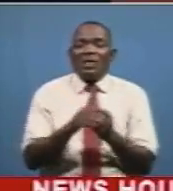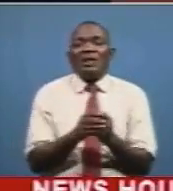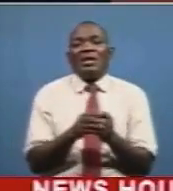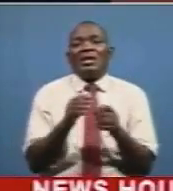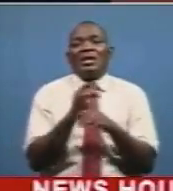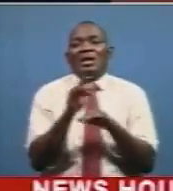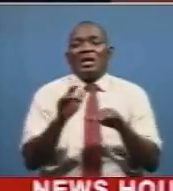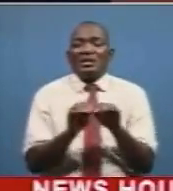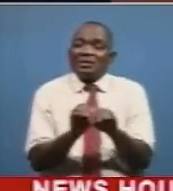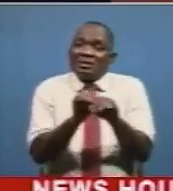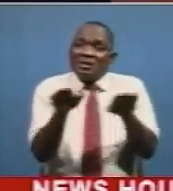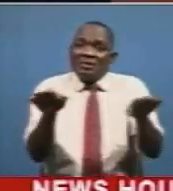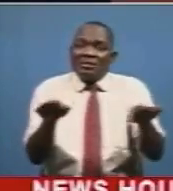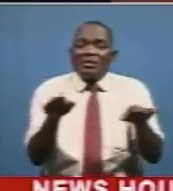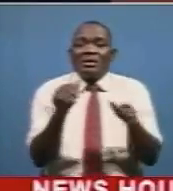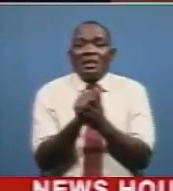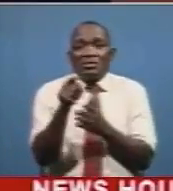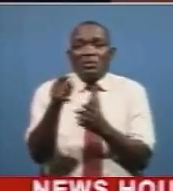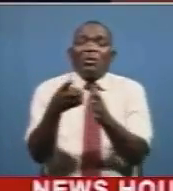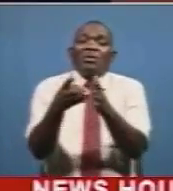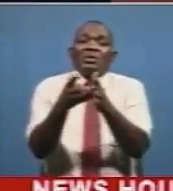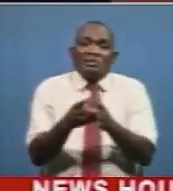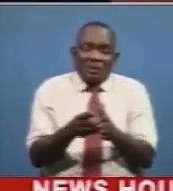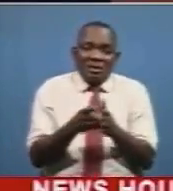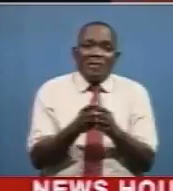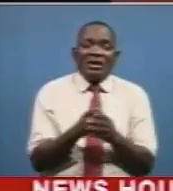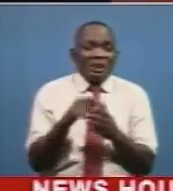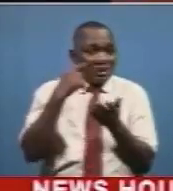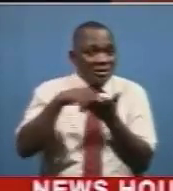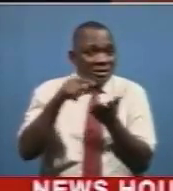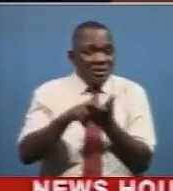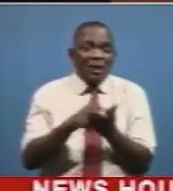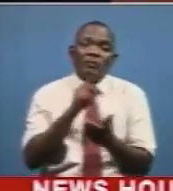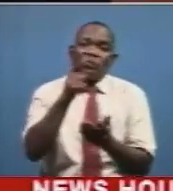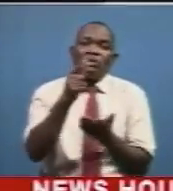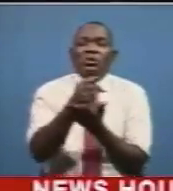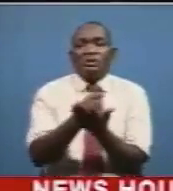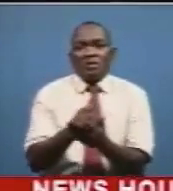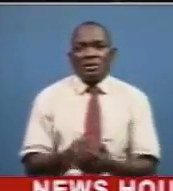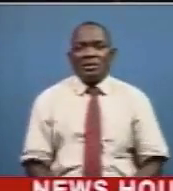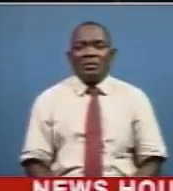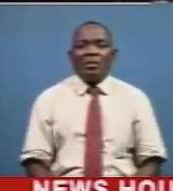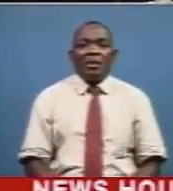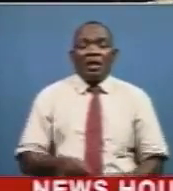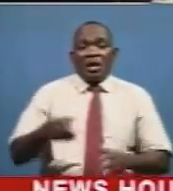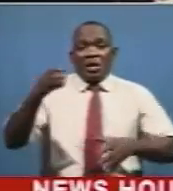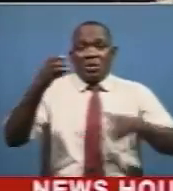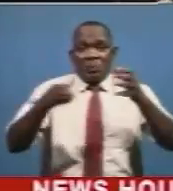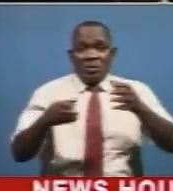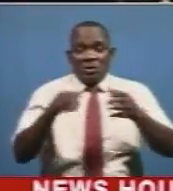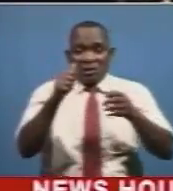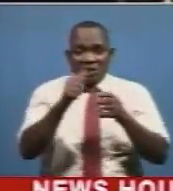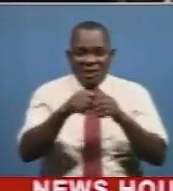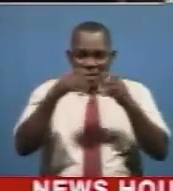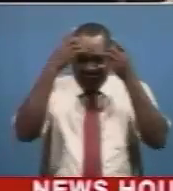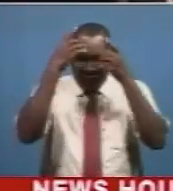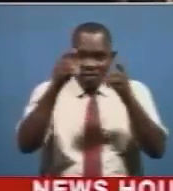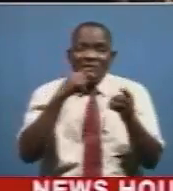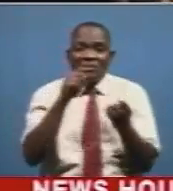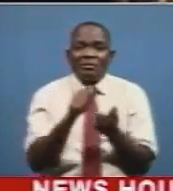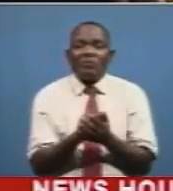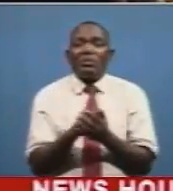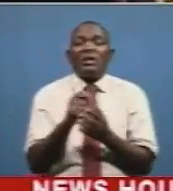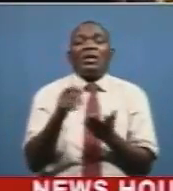lack of transparency for which they demand inspection of the original documents. The court in their ruling said that